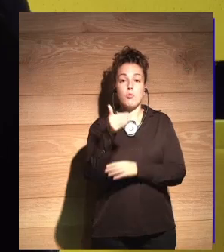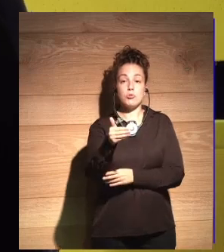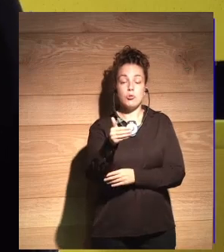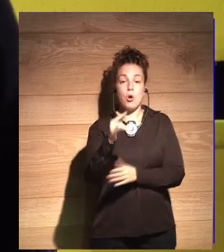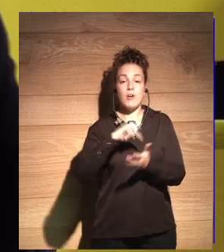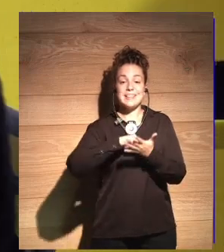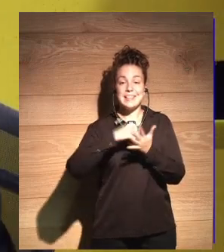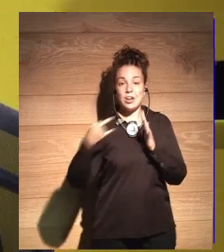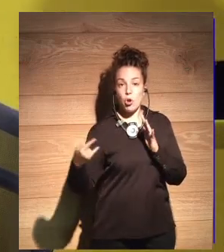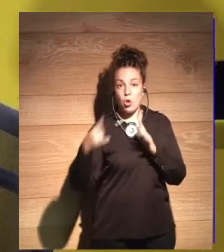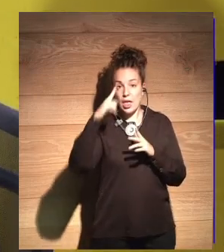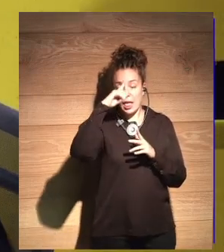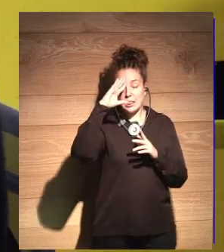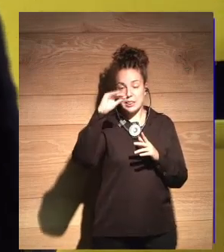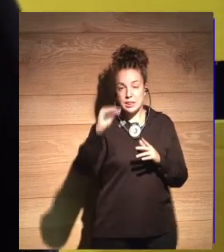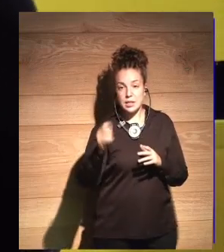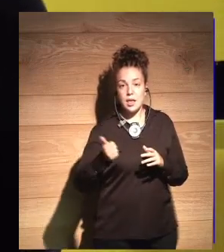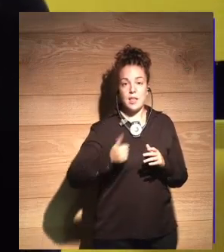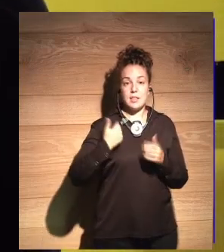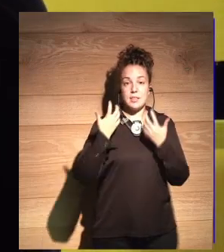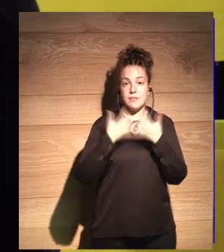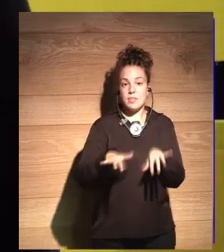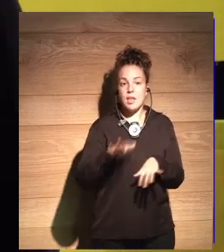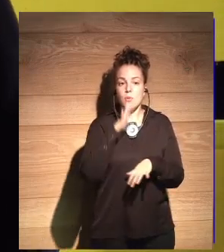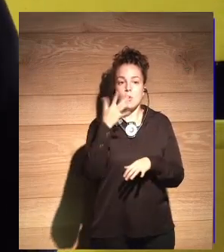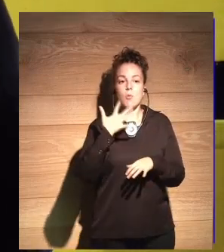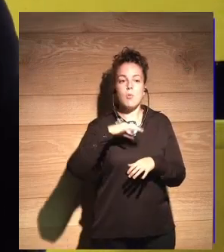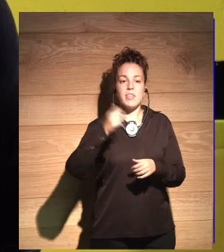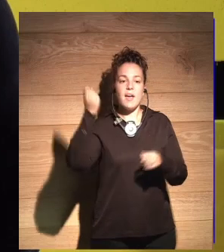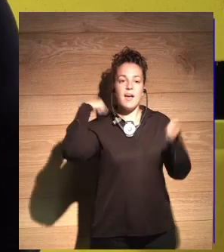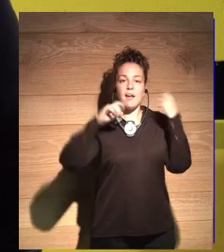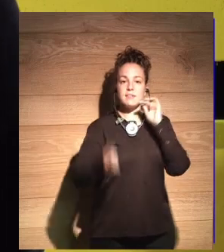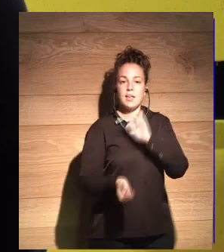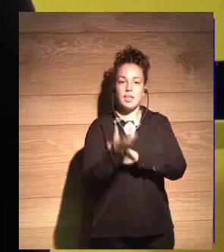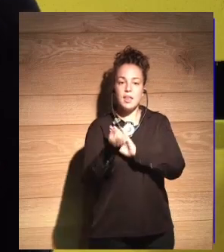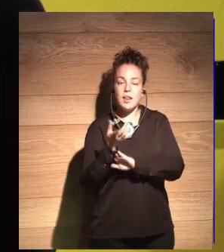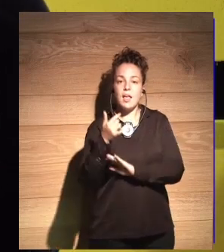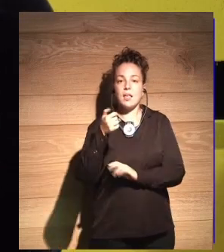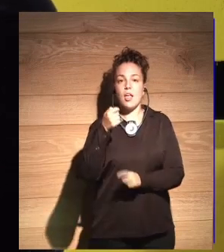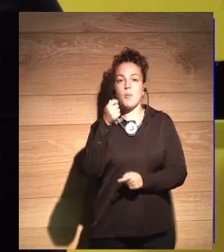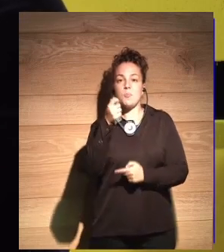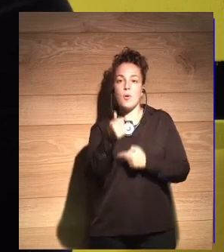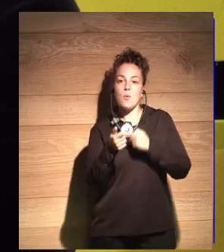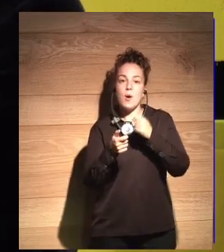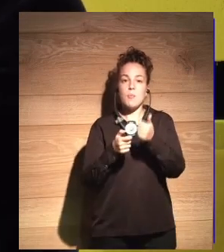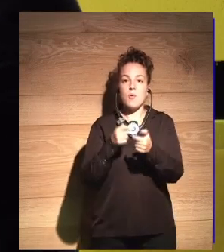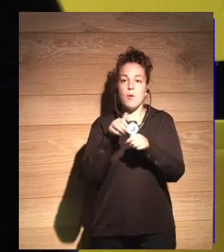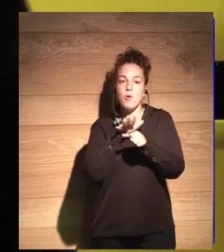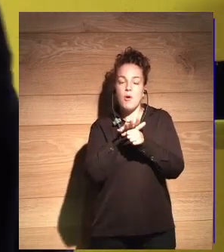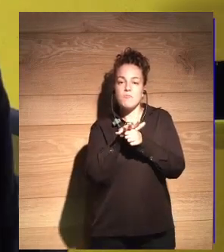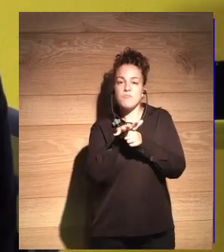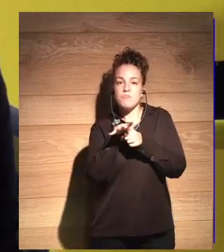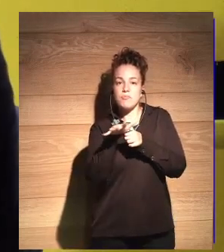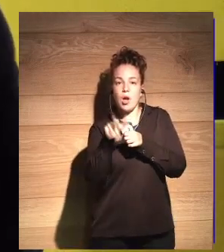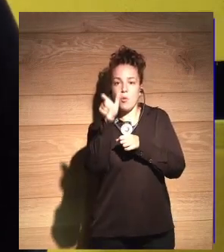future we are going to have technology and artificial intelligence available that will be able to create art and that